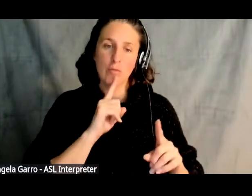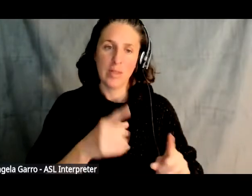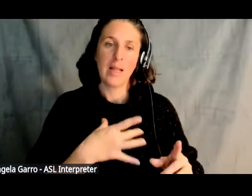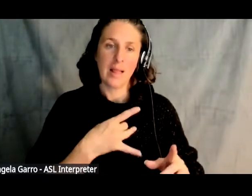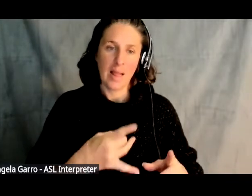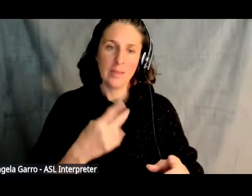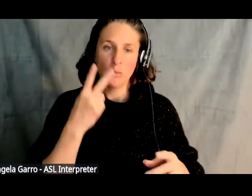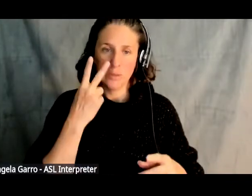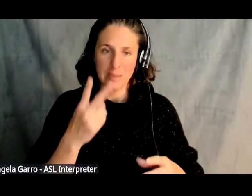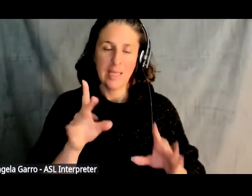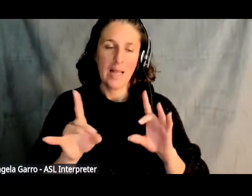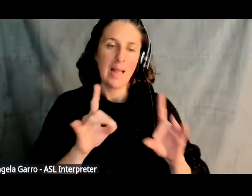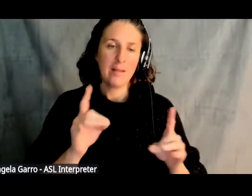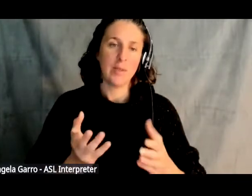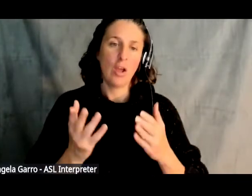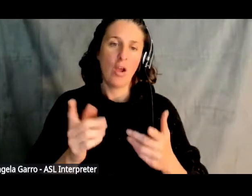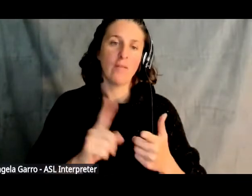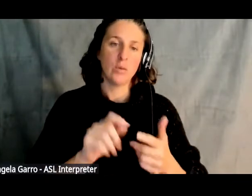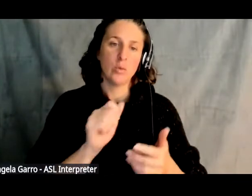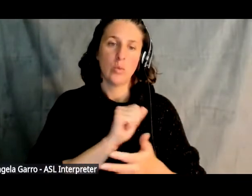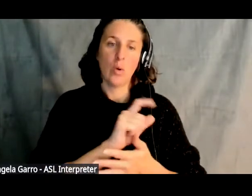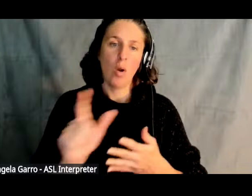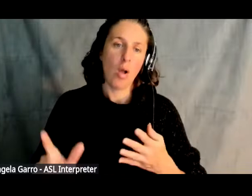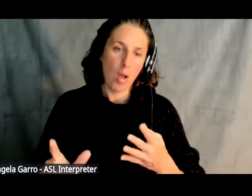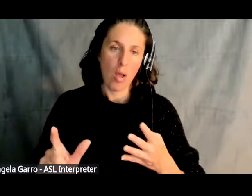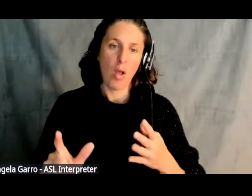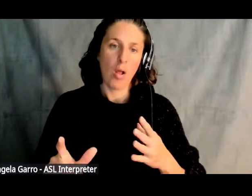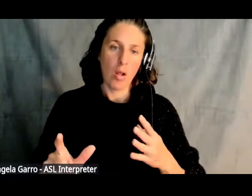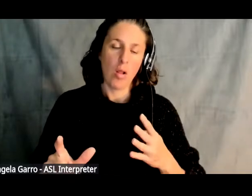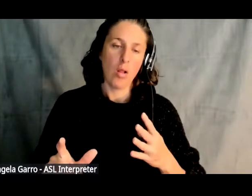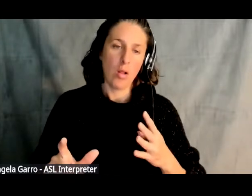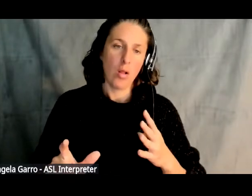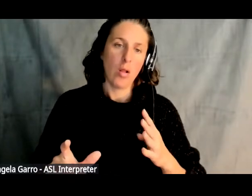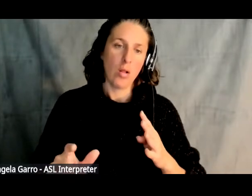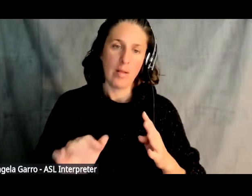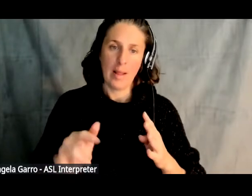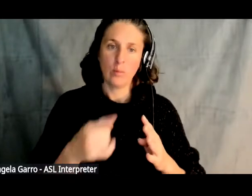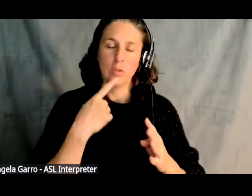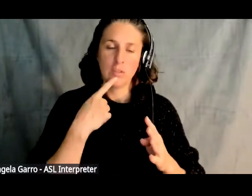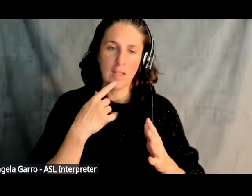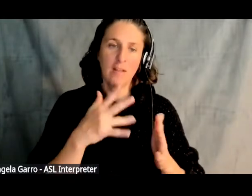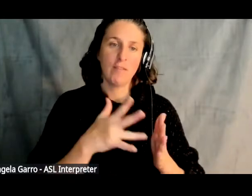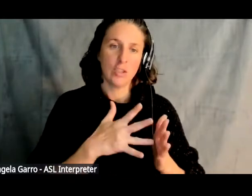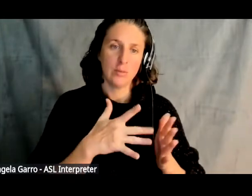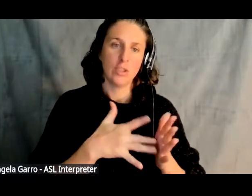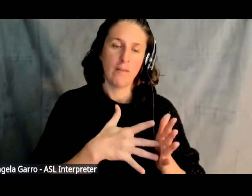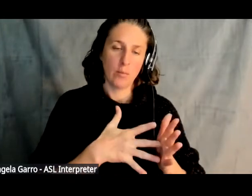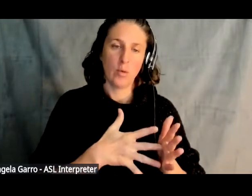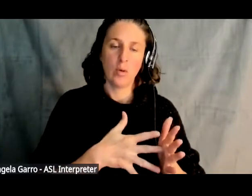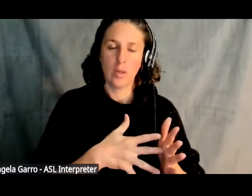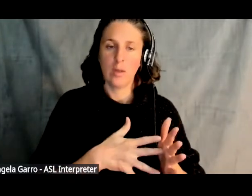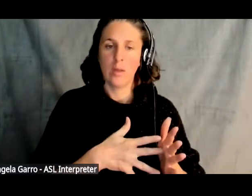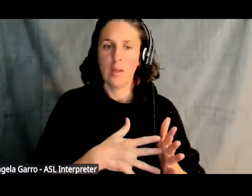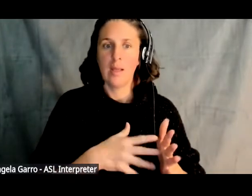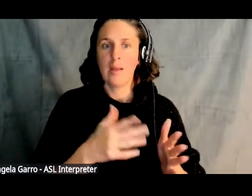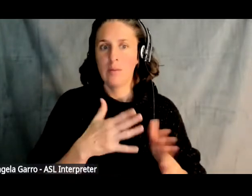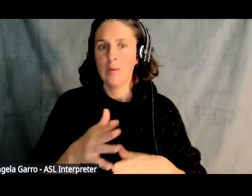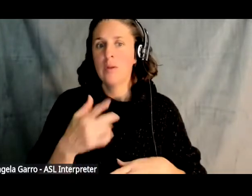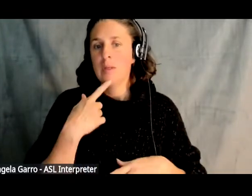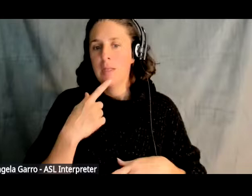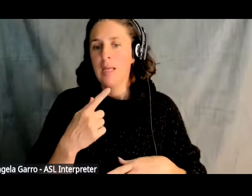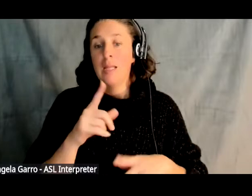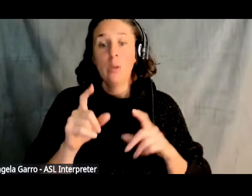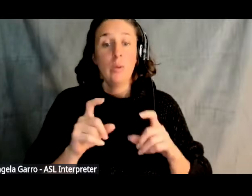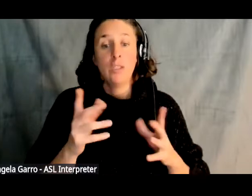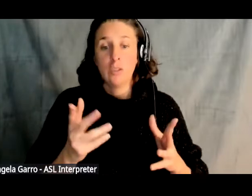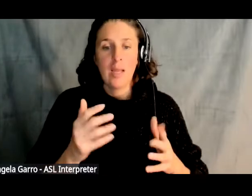being offered to all, like you said, freshmen and sophomore. Go ahead. I was just gonna say, Yeah. the question